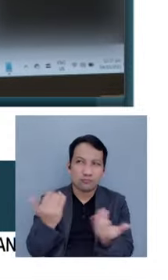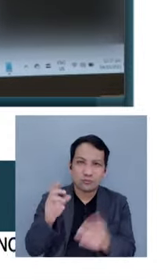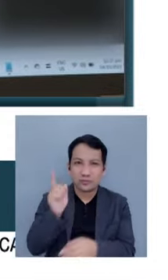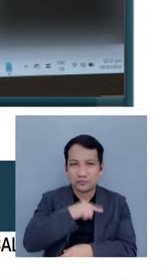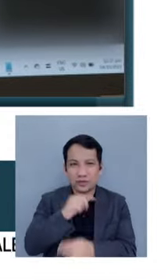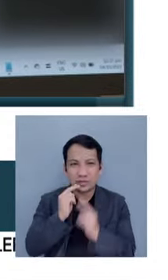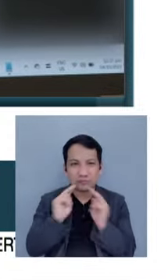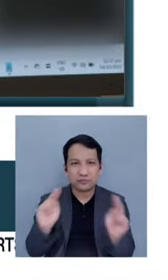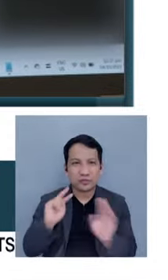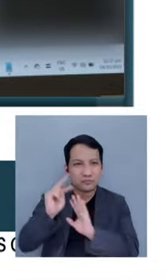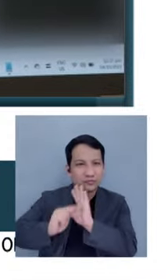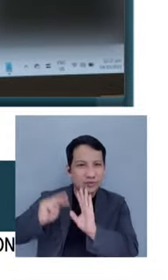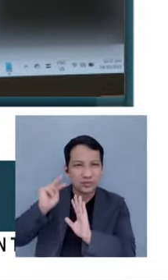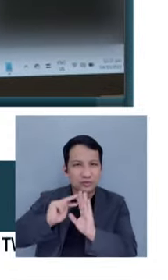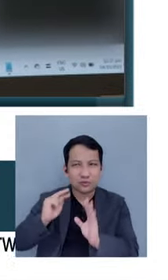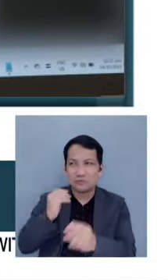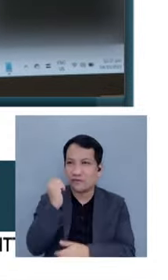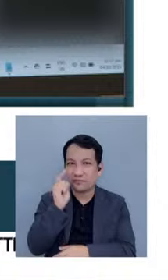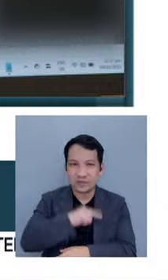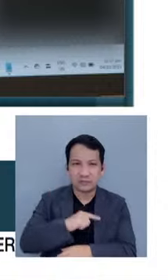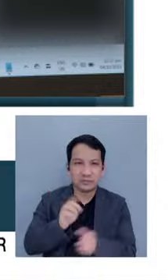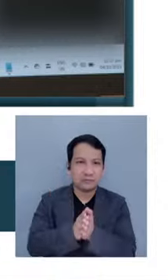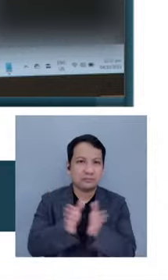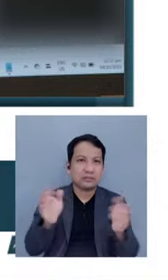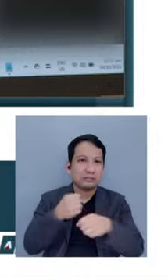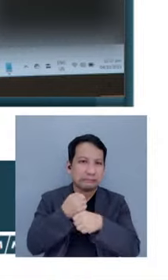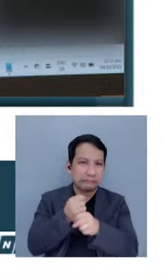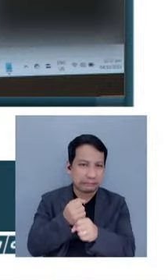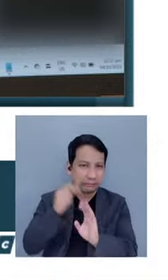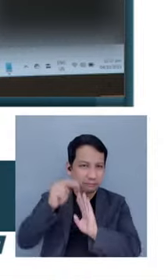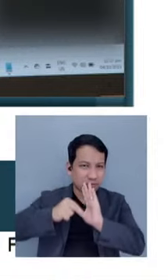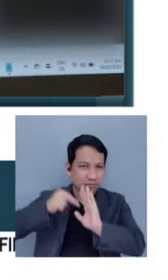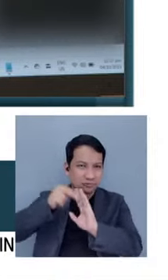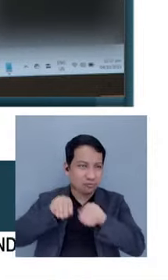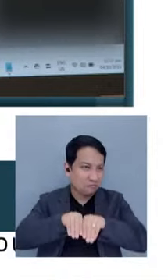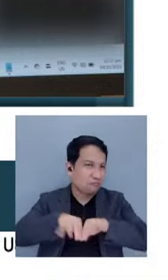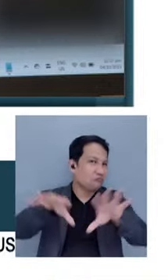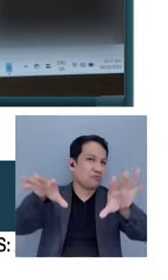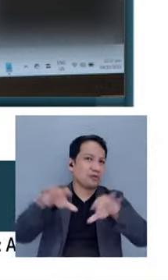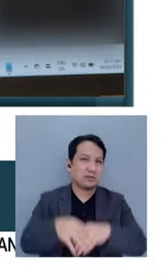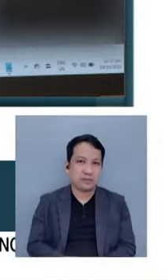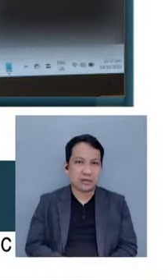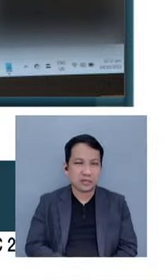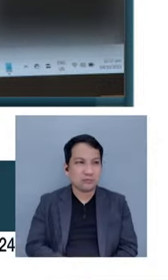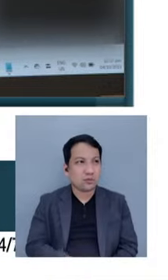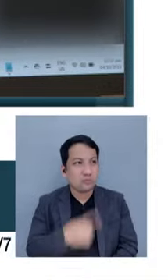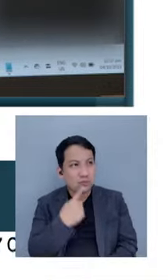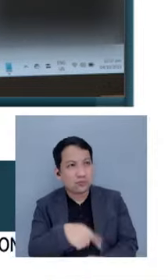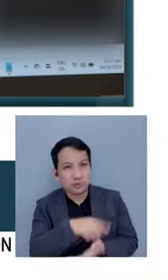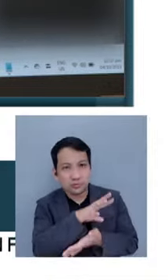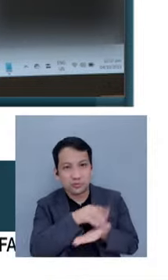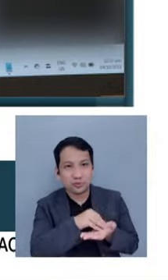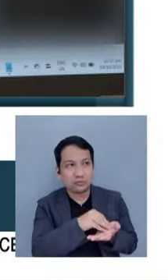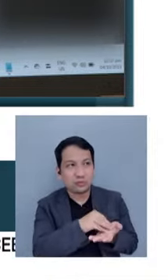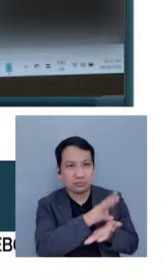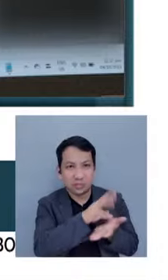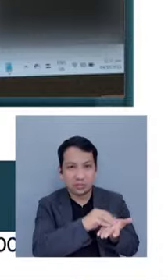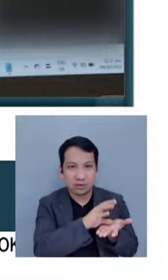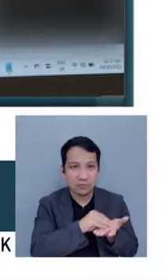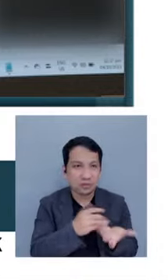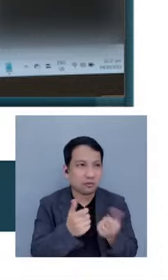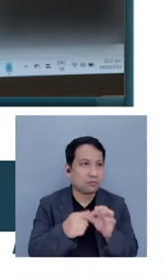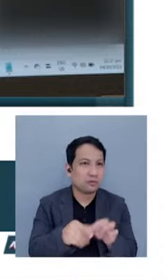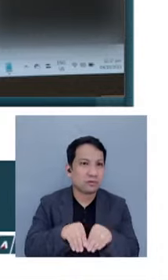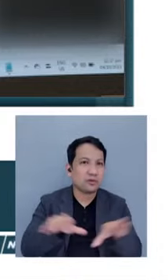fake videos being generated, mimicking journalists and even our past presidents